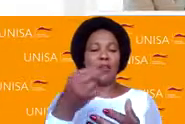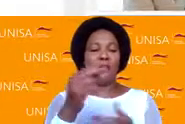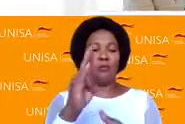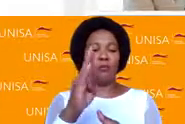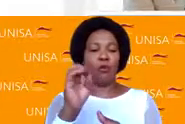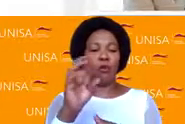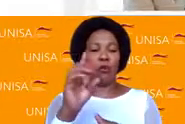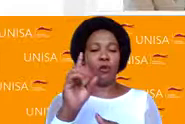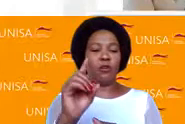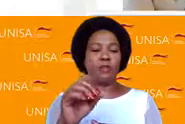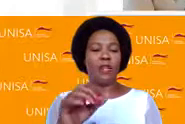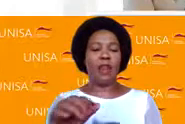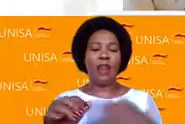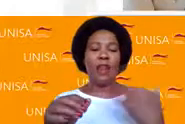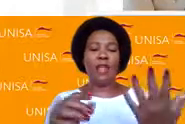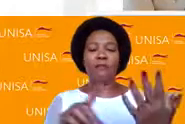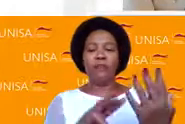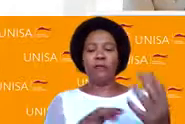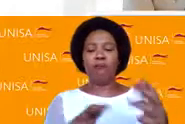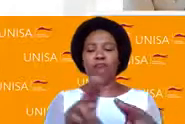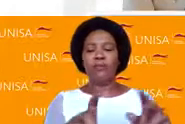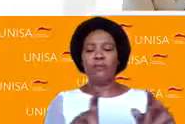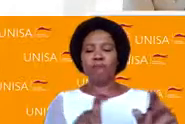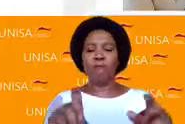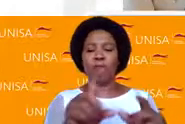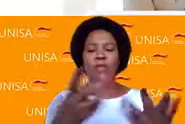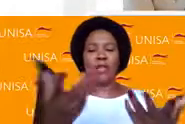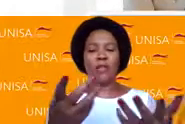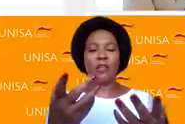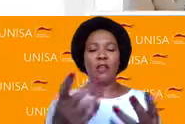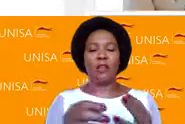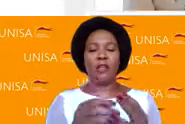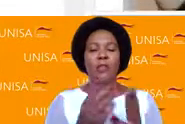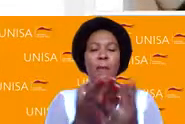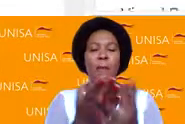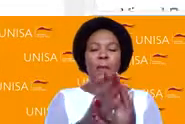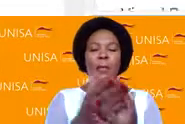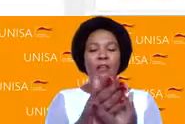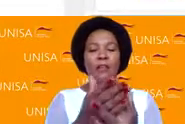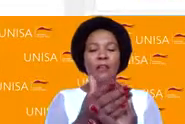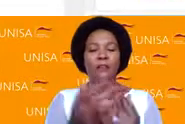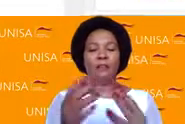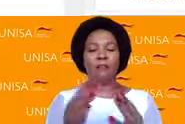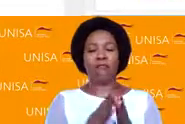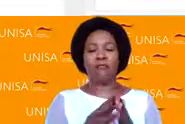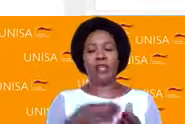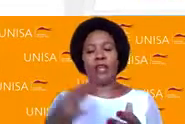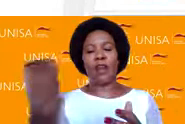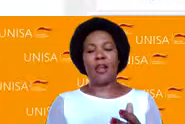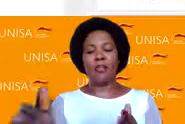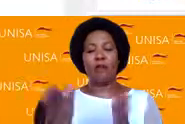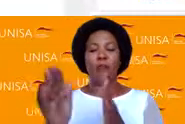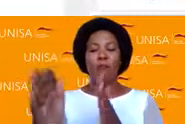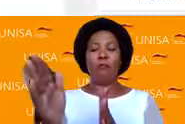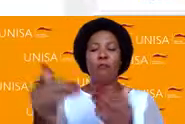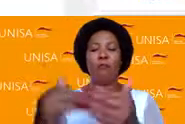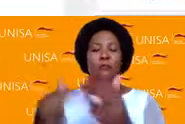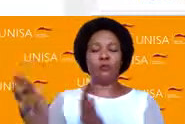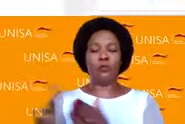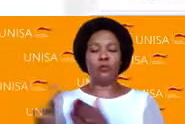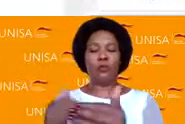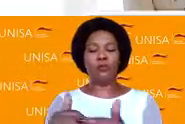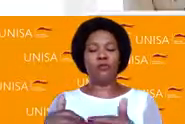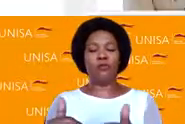the left navigation, a content area in the middle, and then right blocks that they call. You can also